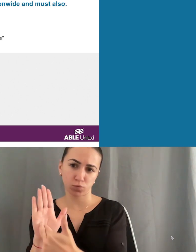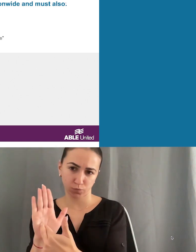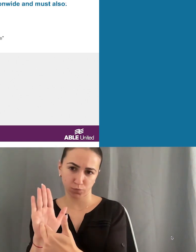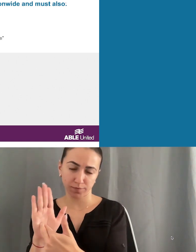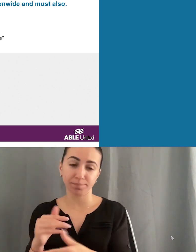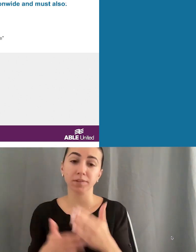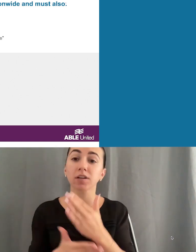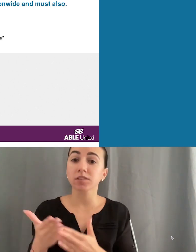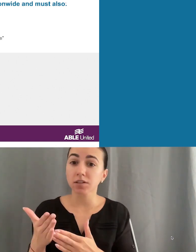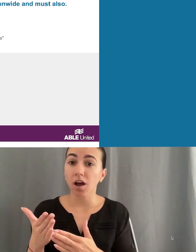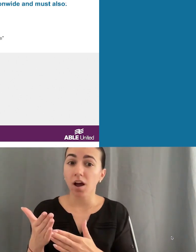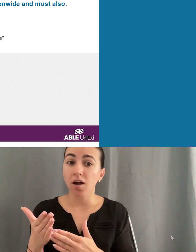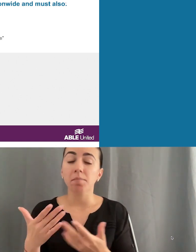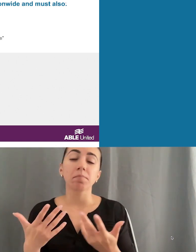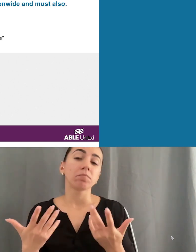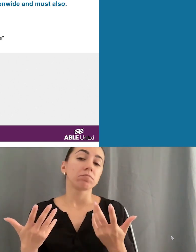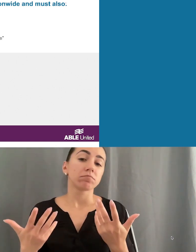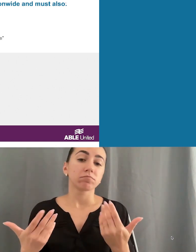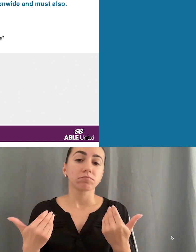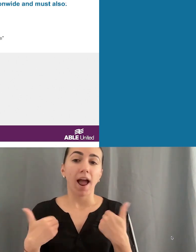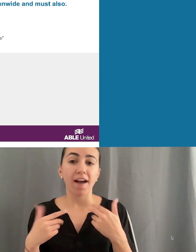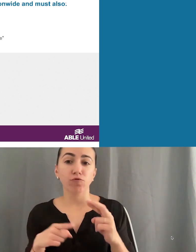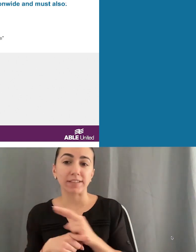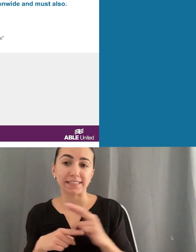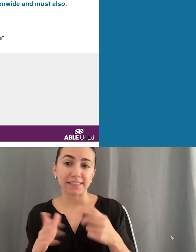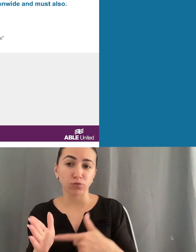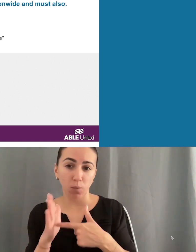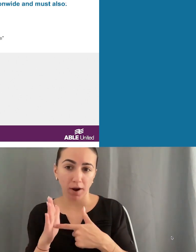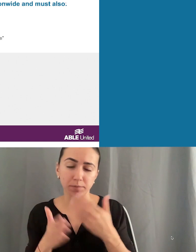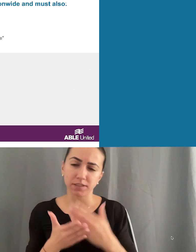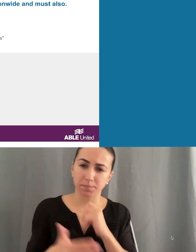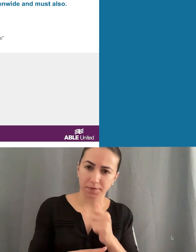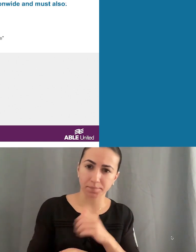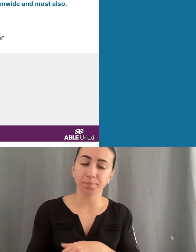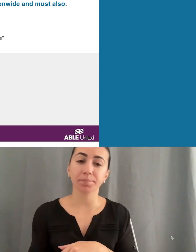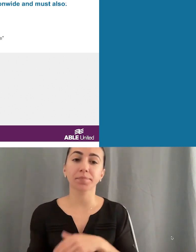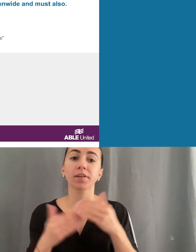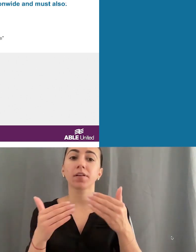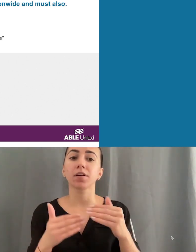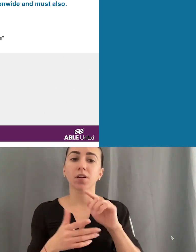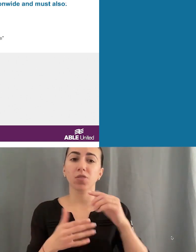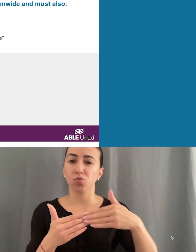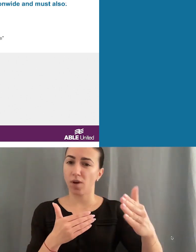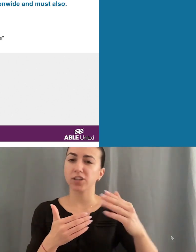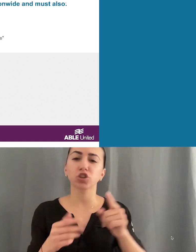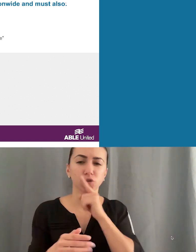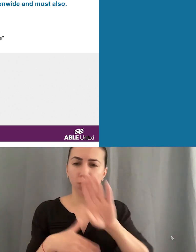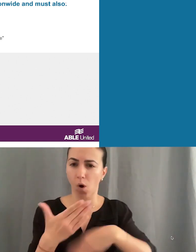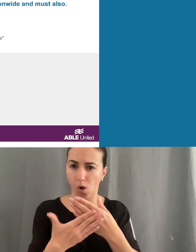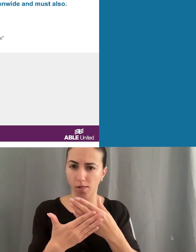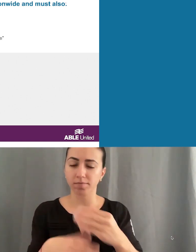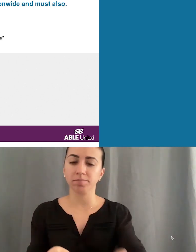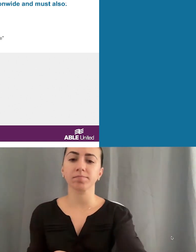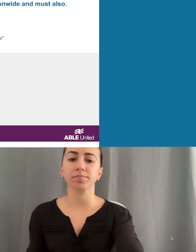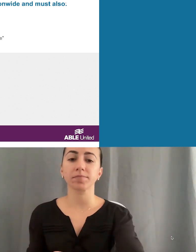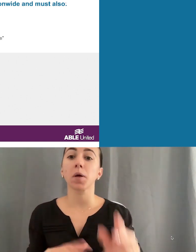Some may have or may not have residency requirements. The next two are true for all ABLE programs. First, the